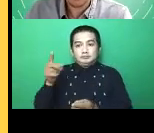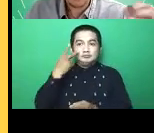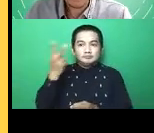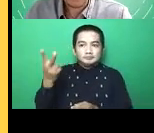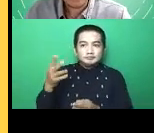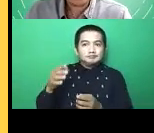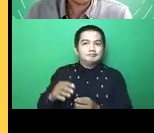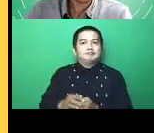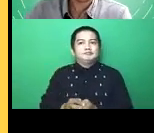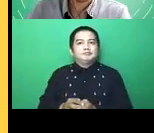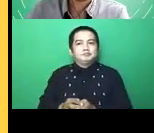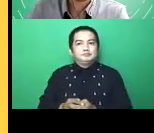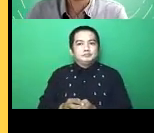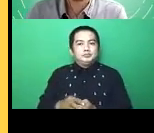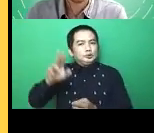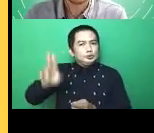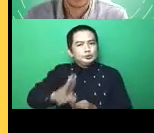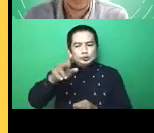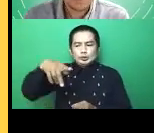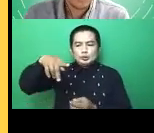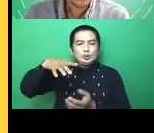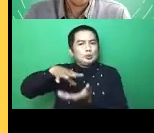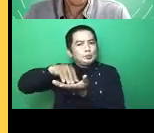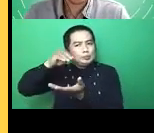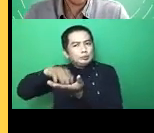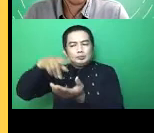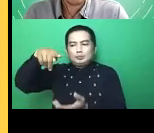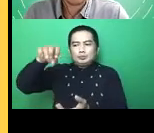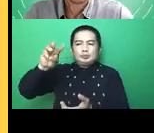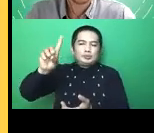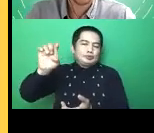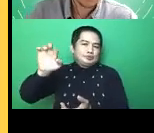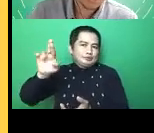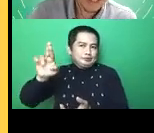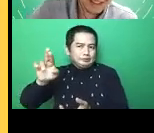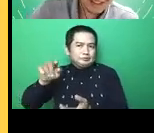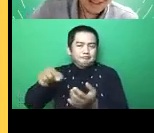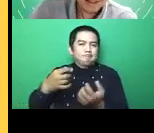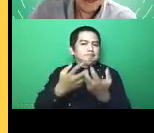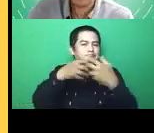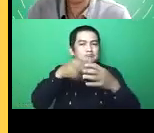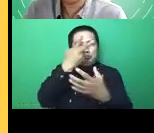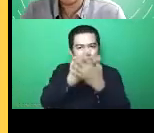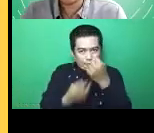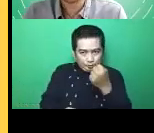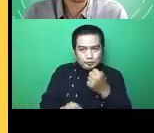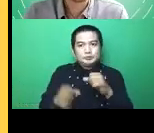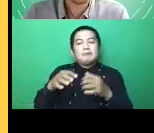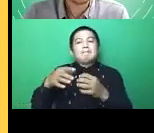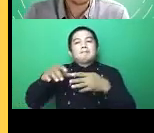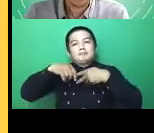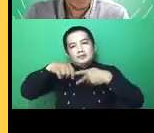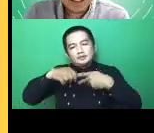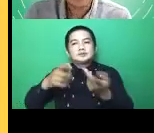And because you're using a powder and a binding material, you can actually make things out of both plastics, and you can make it out of